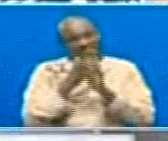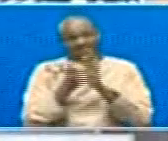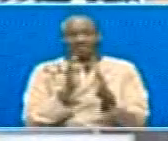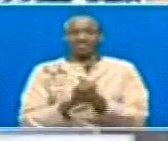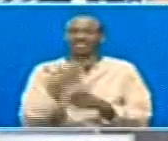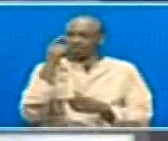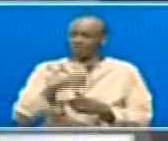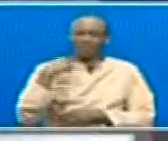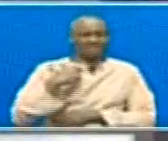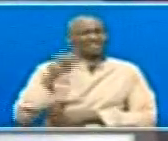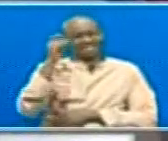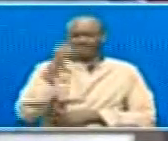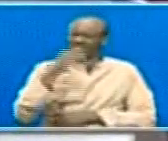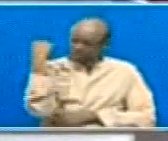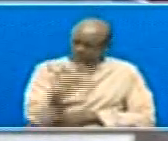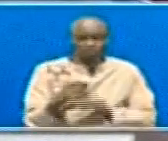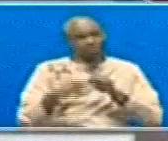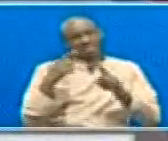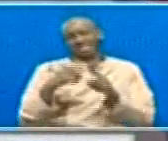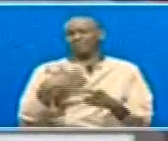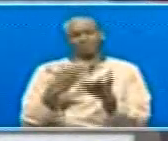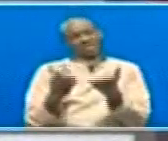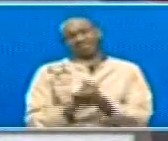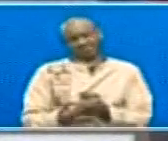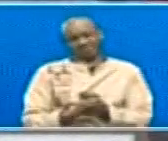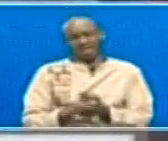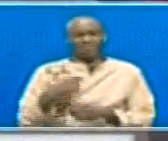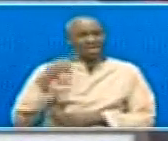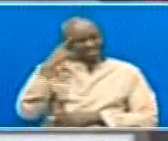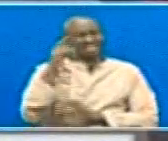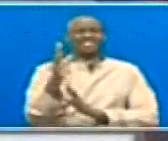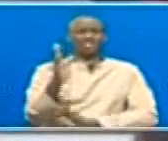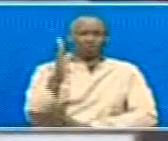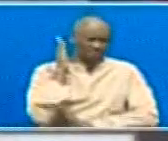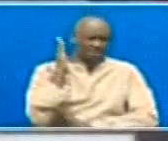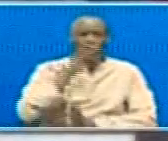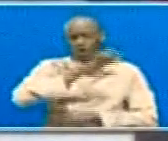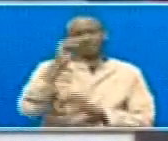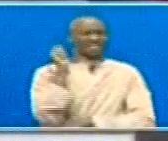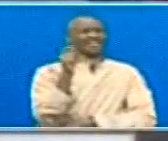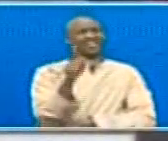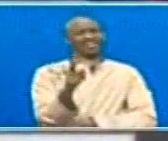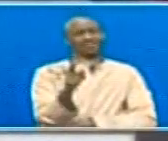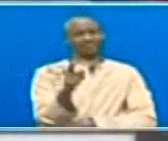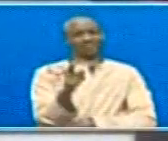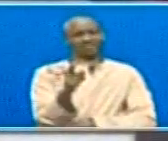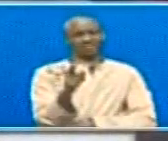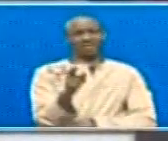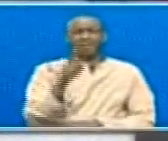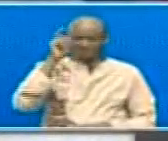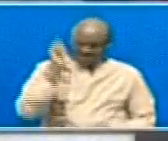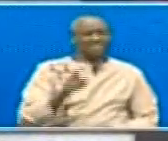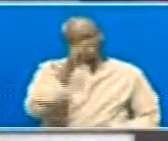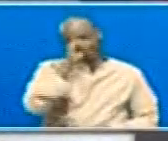senseless killings. I think security throughout the country should be